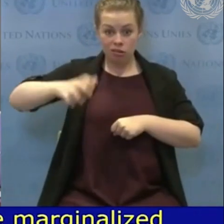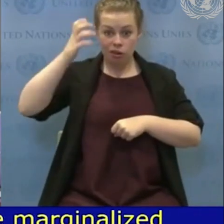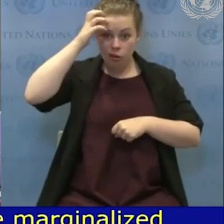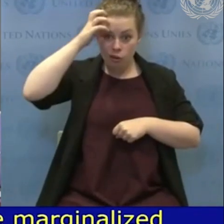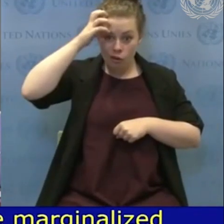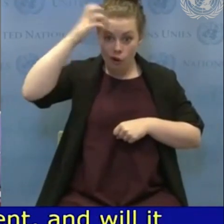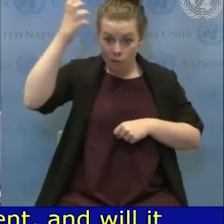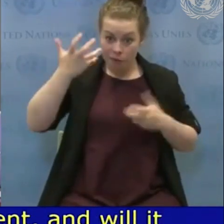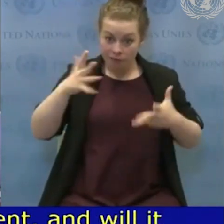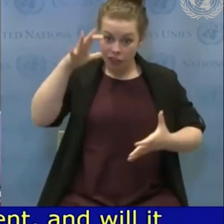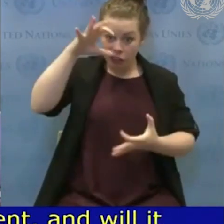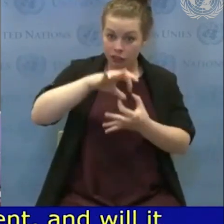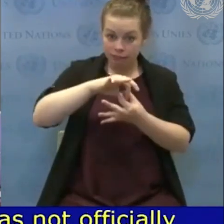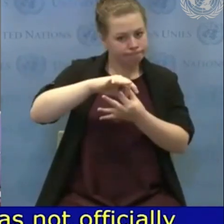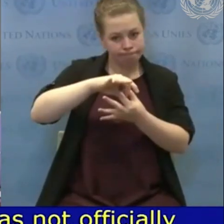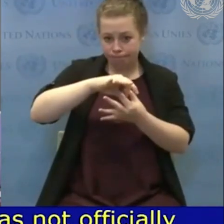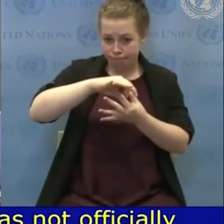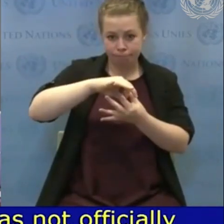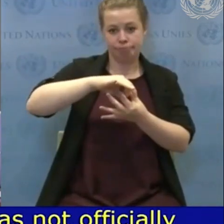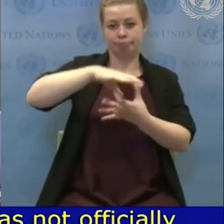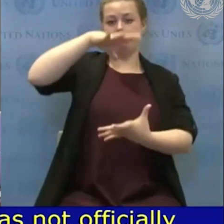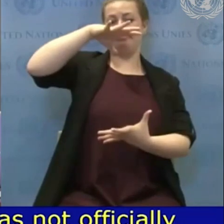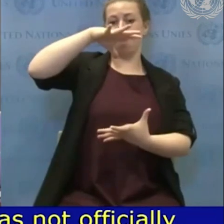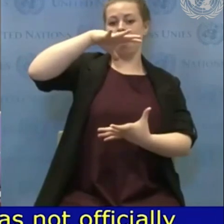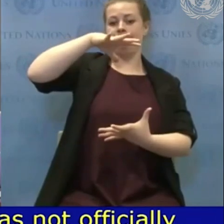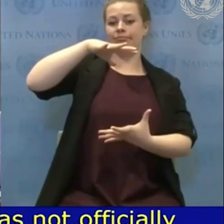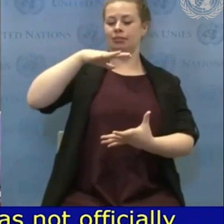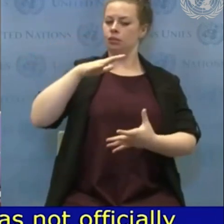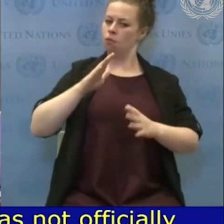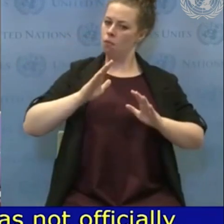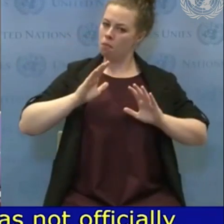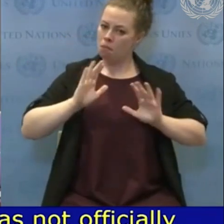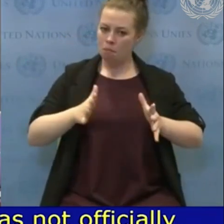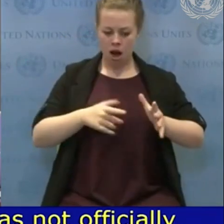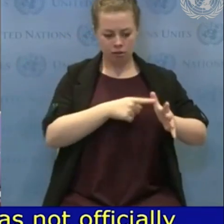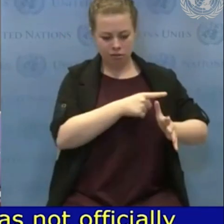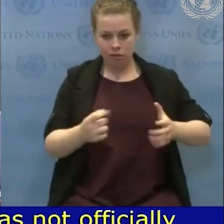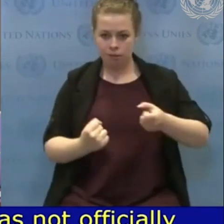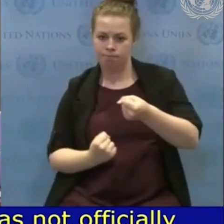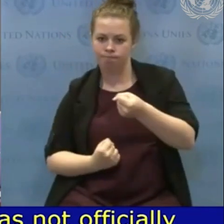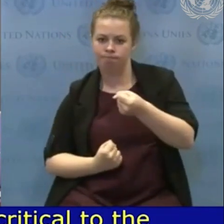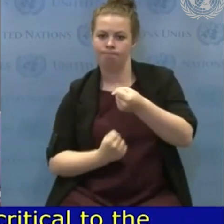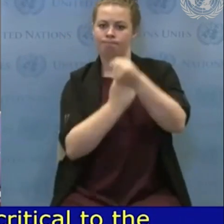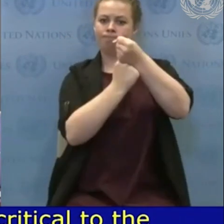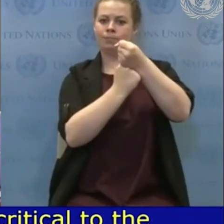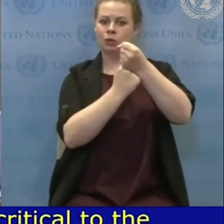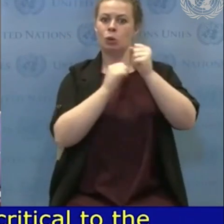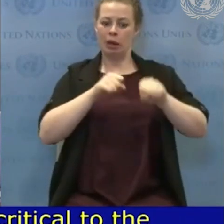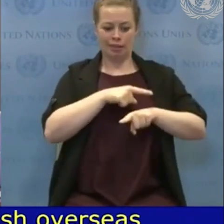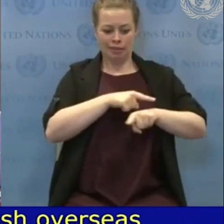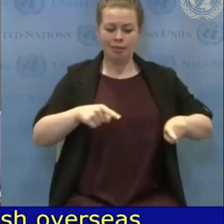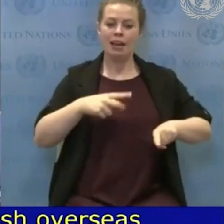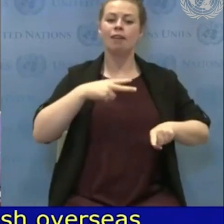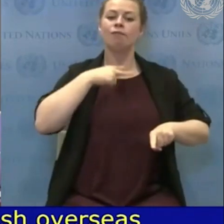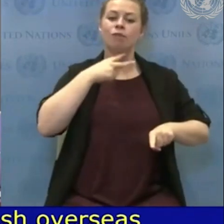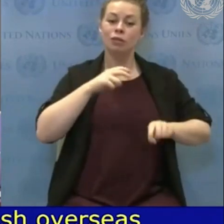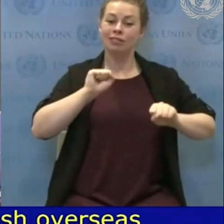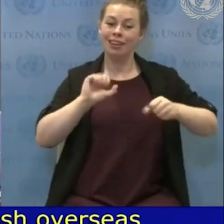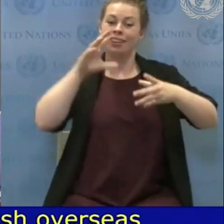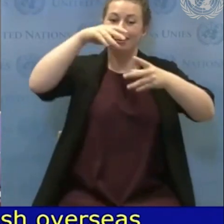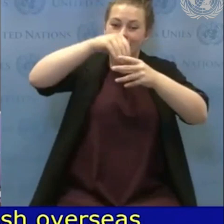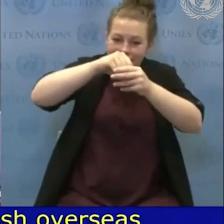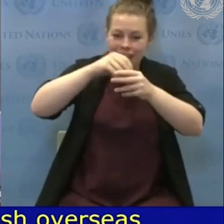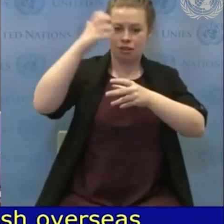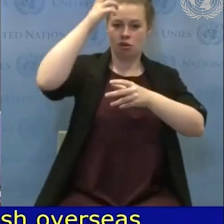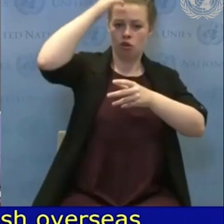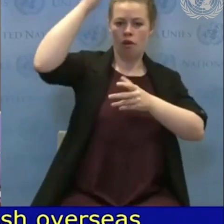territories. These stakeholders require greater direct support for delivery and for their voices to be properly heard. It must engage with existing good